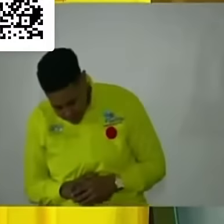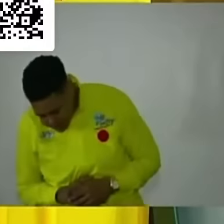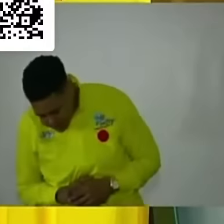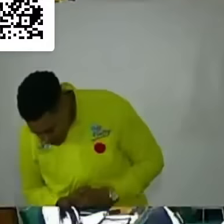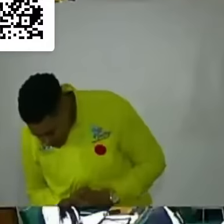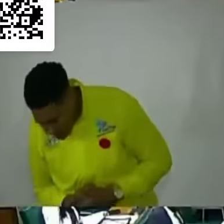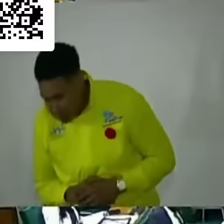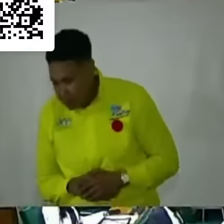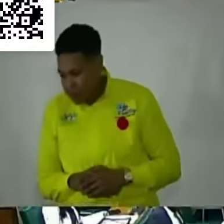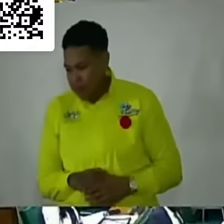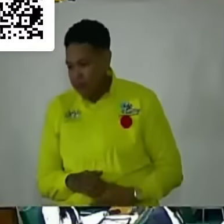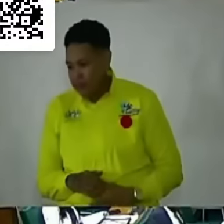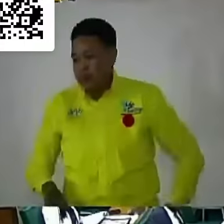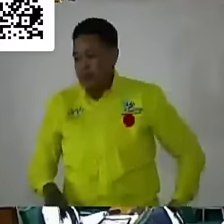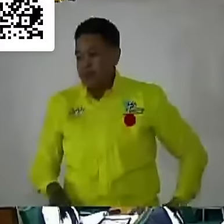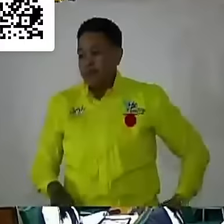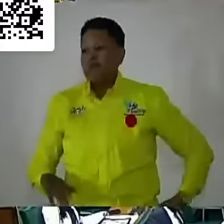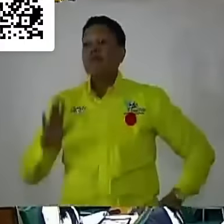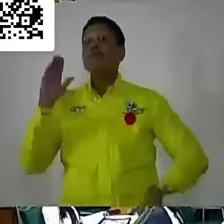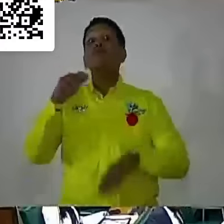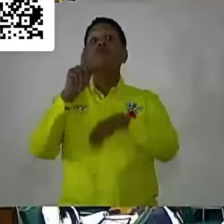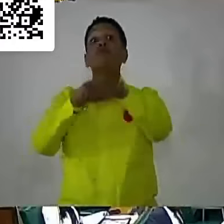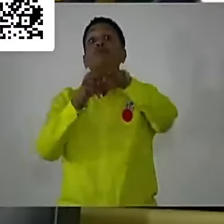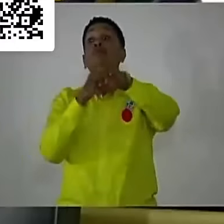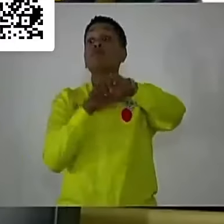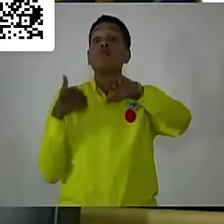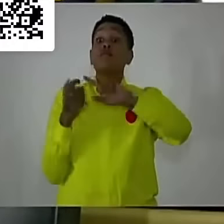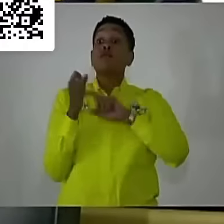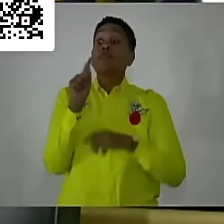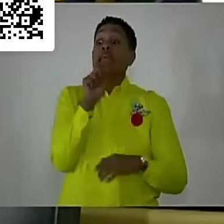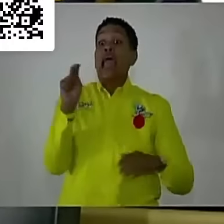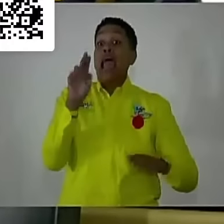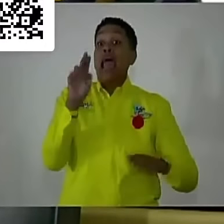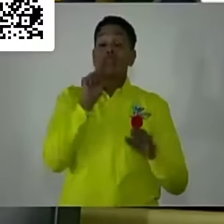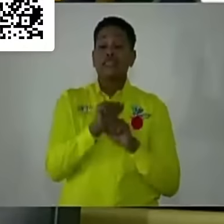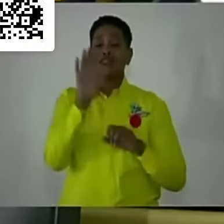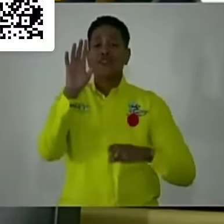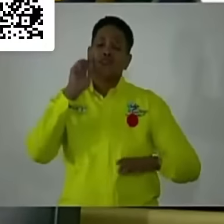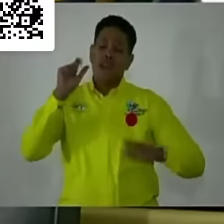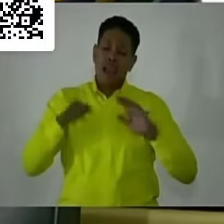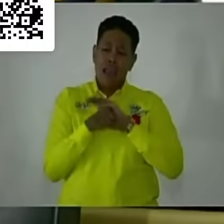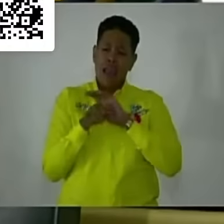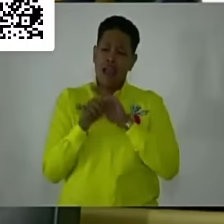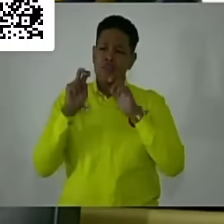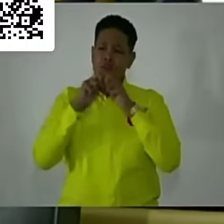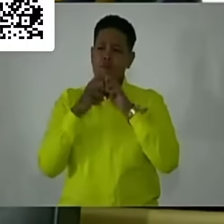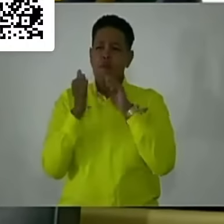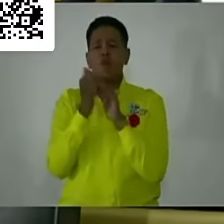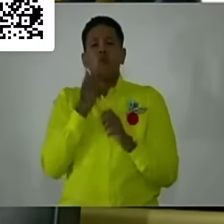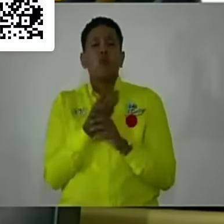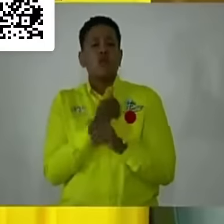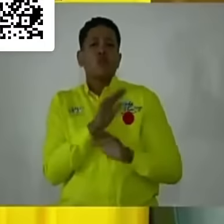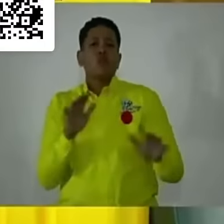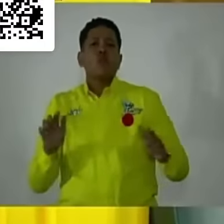I join my colleague from St. Anne about a hidden problem with the bauxite